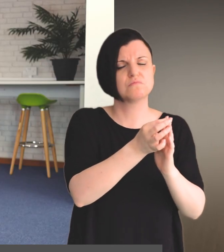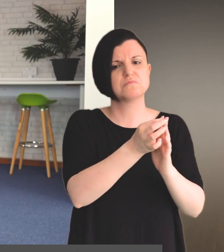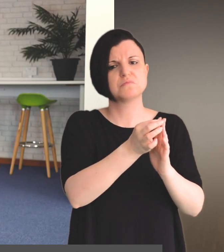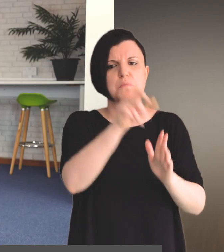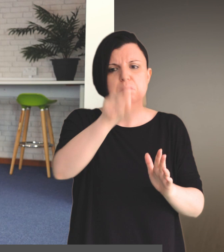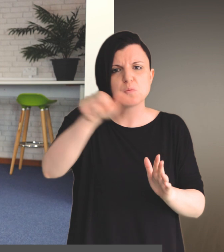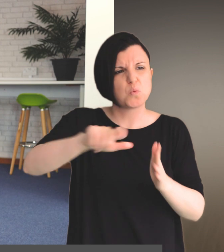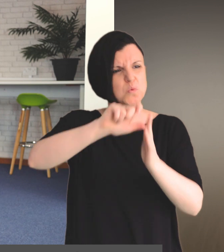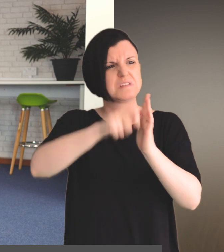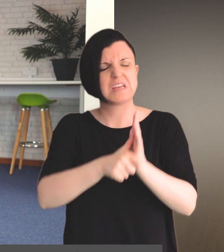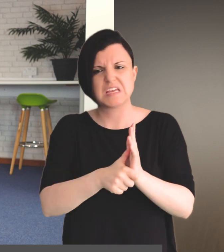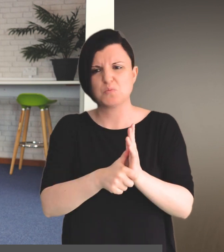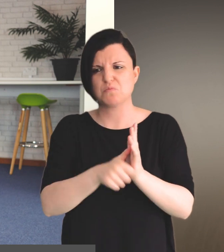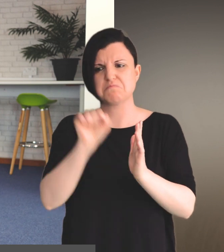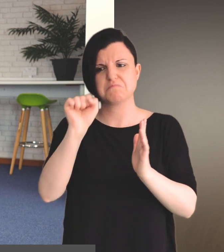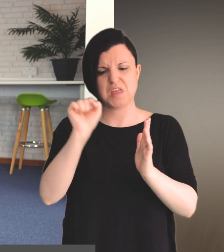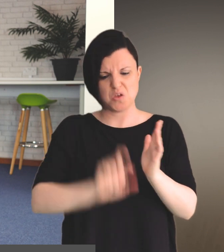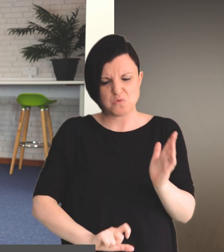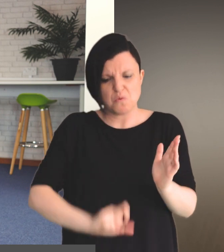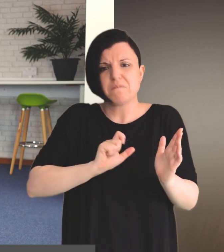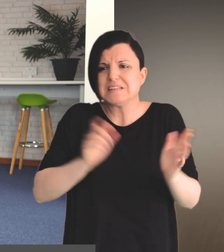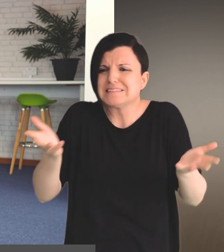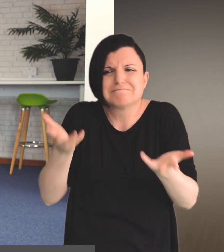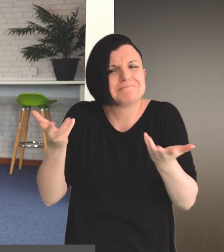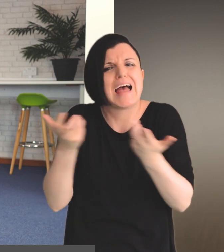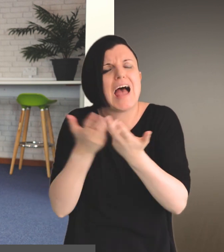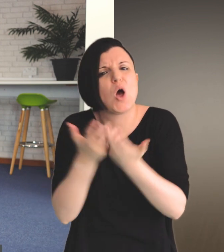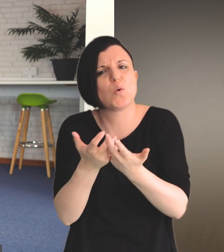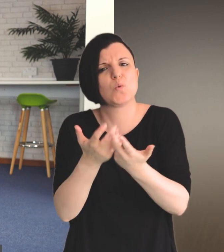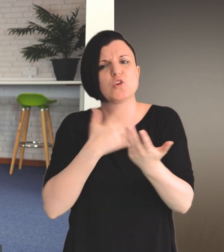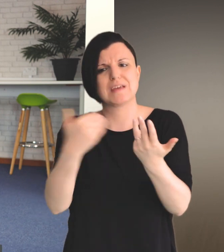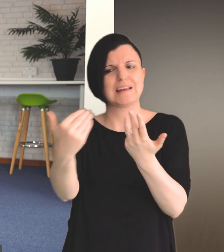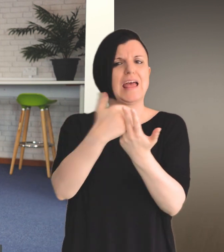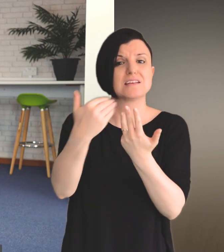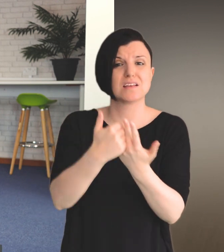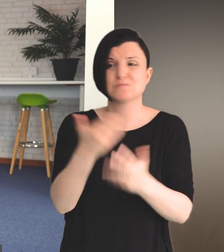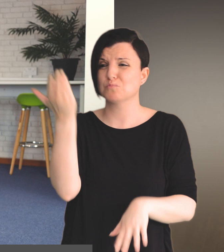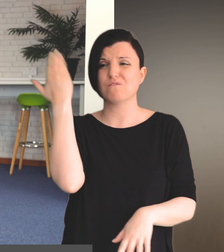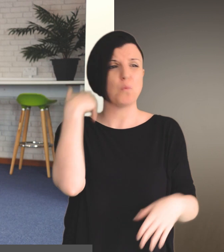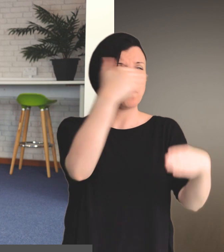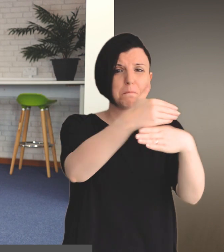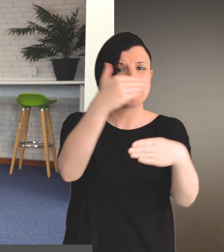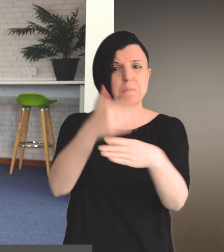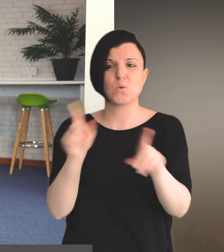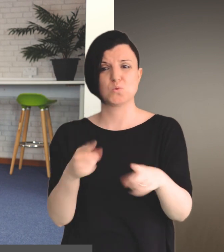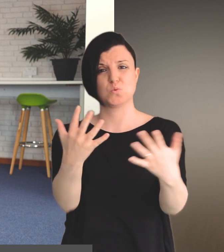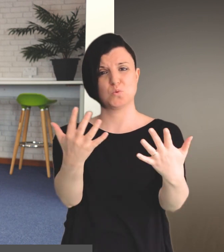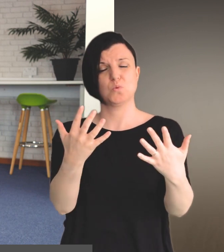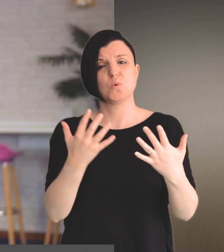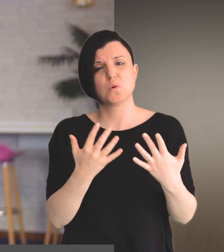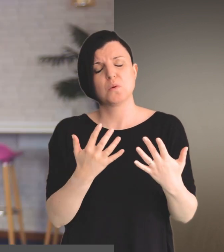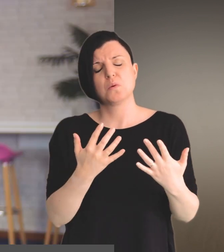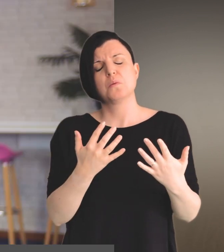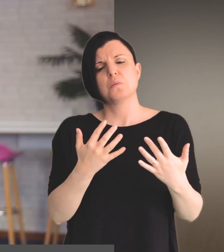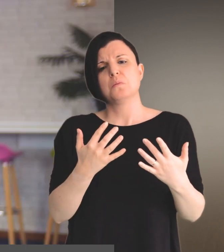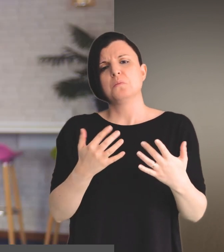give the confidence for people to come forward, these amazing musicians that we now know aren't coming forward because of the barriers that we put in there.